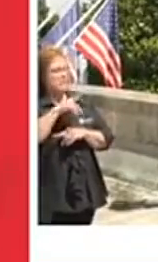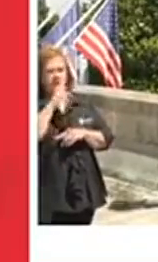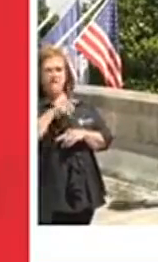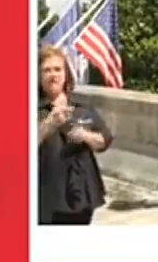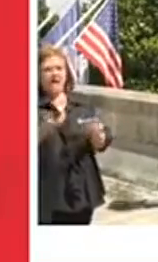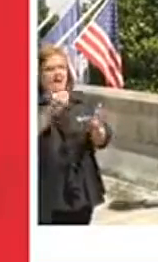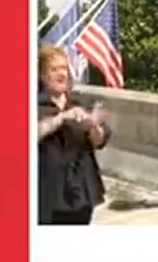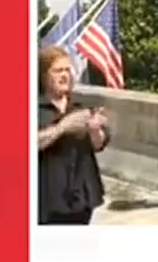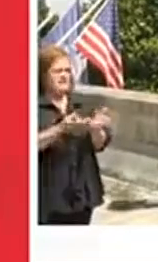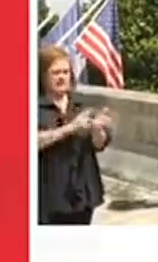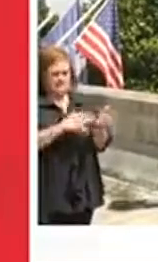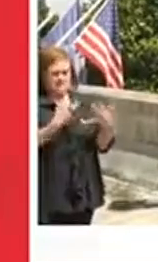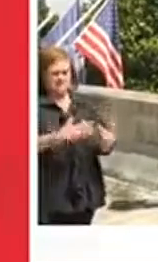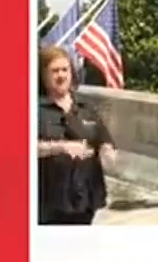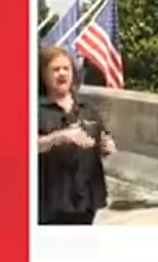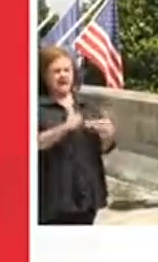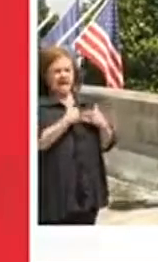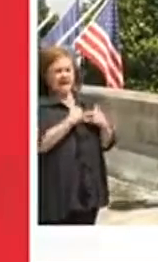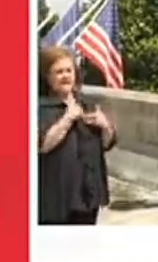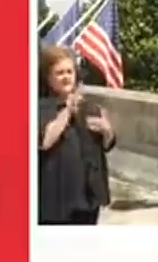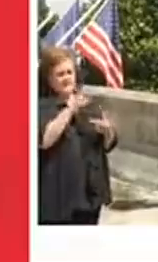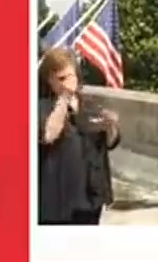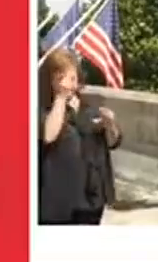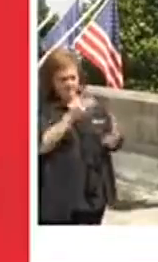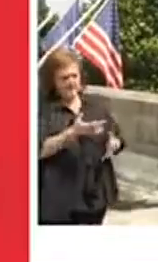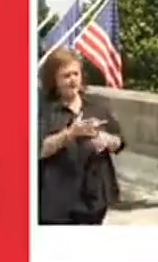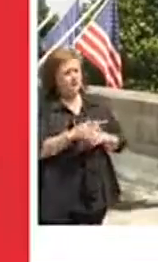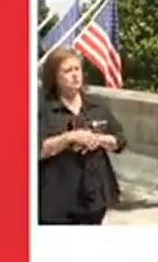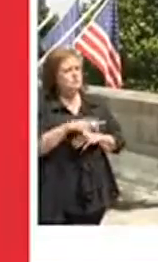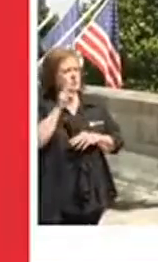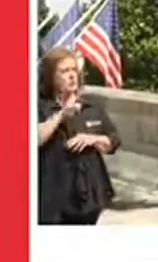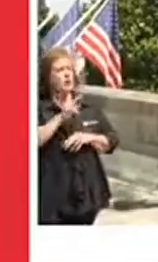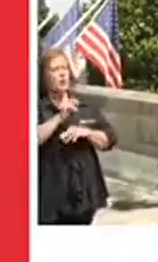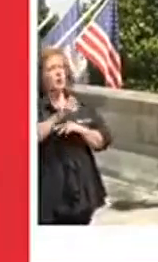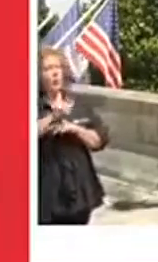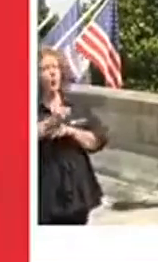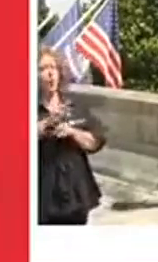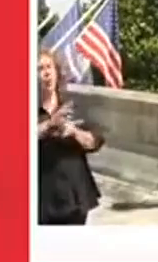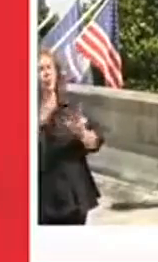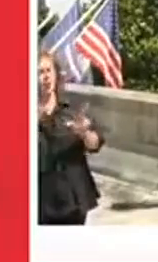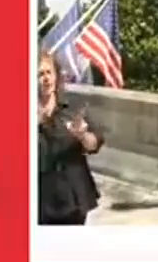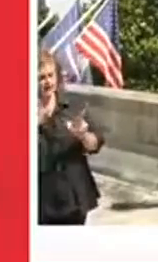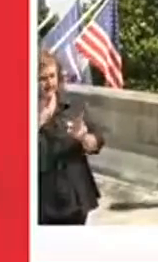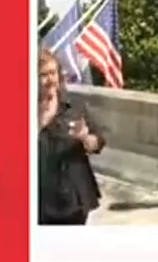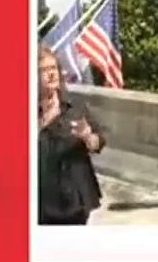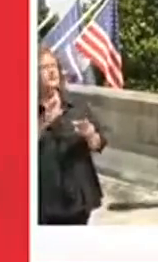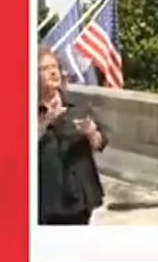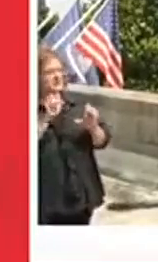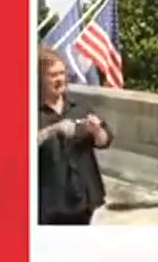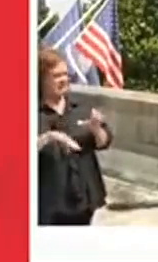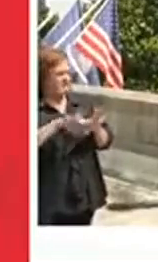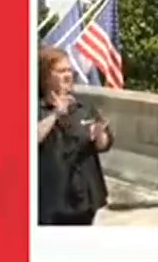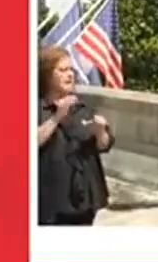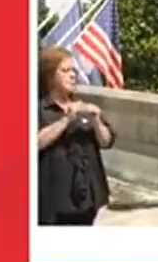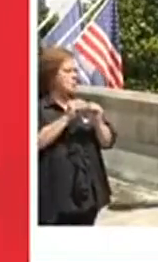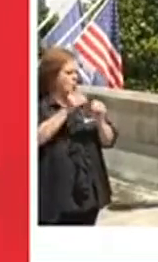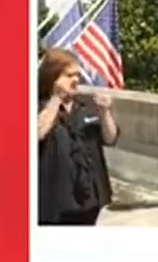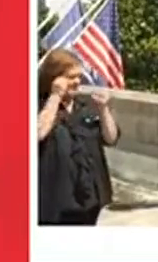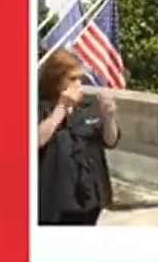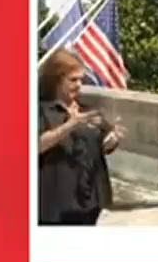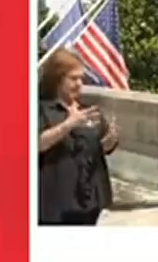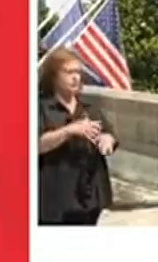again. Follow us on social media at NOLA Ready. And all this information that I'm talking about can be found at our